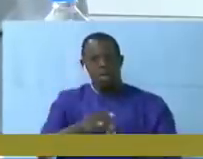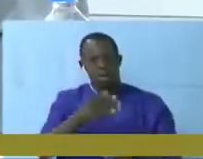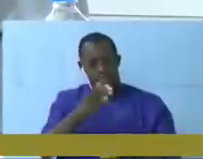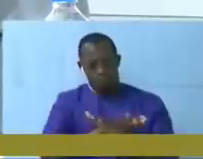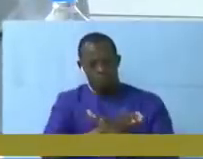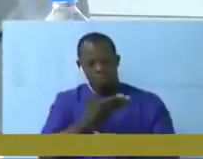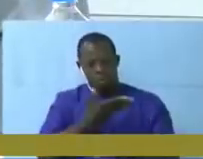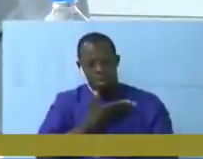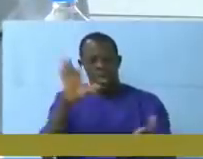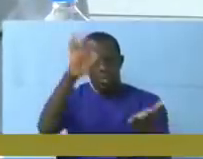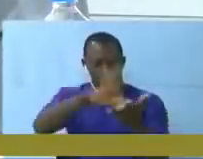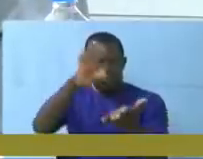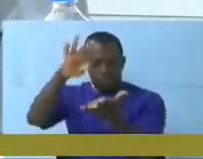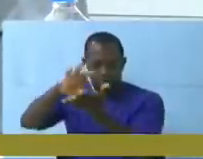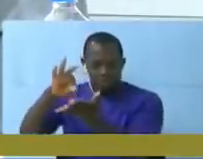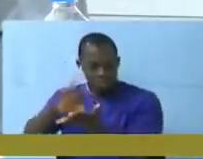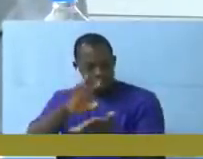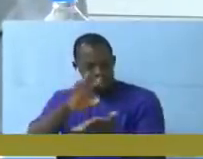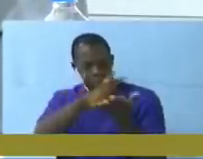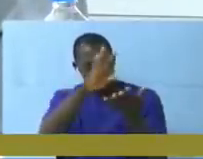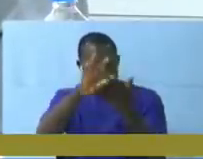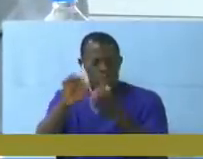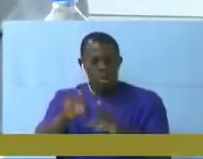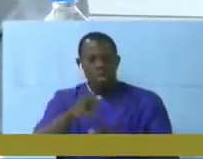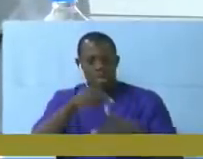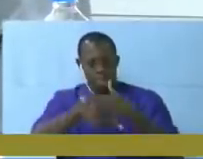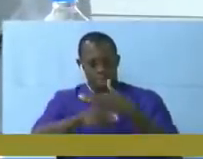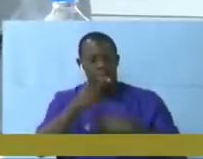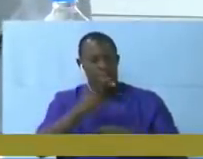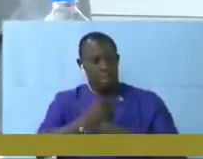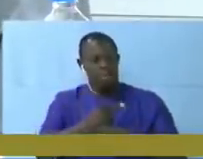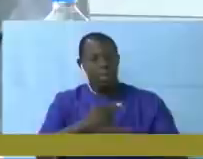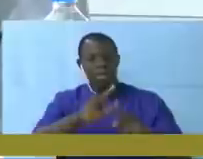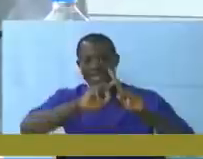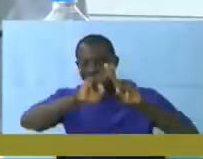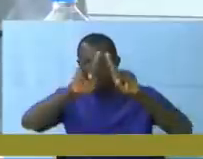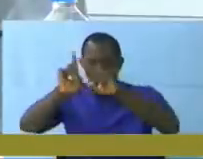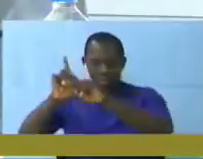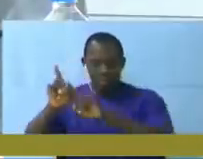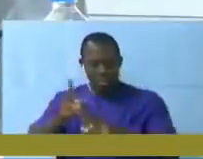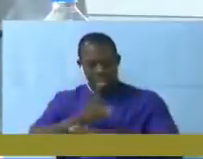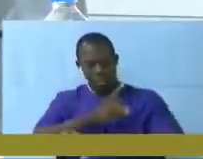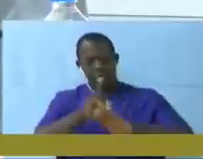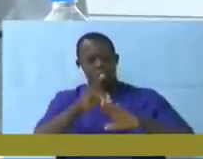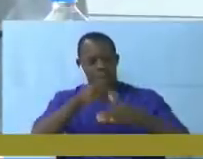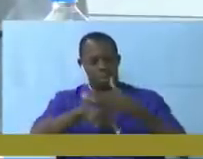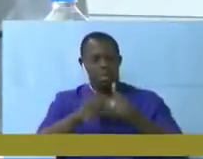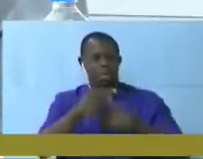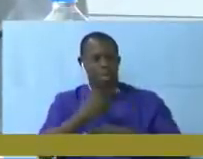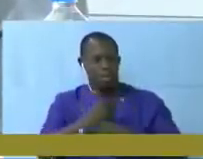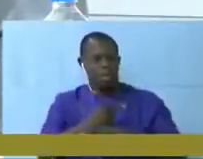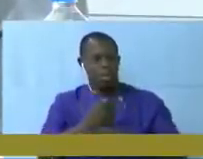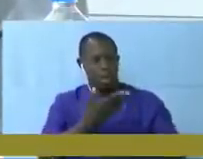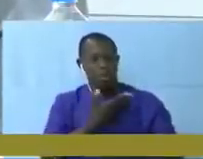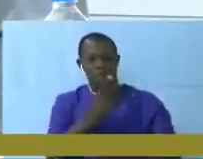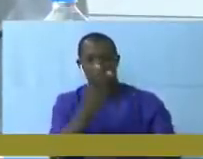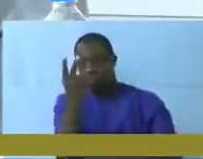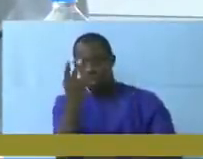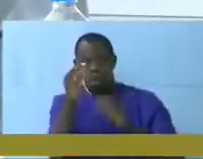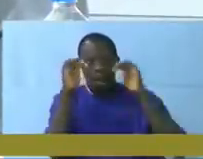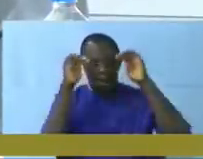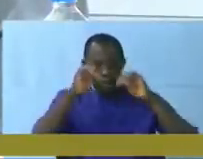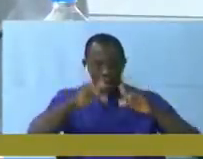There is no district we didn't go to. In fact, I think we had two meetings in every district.